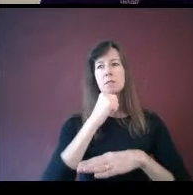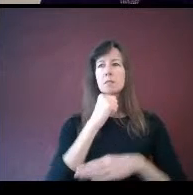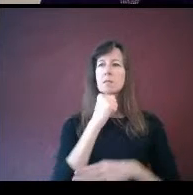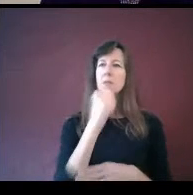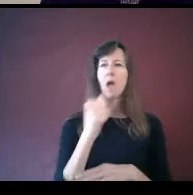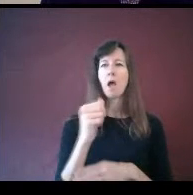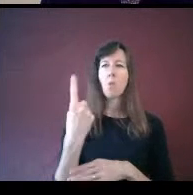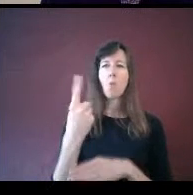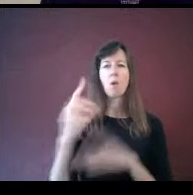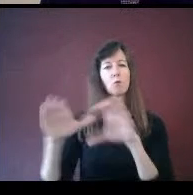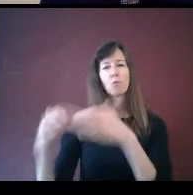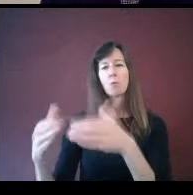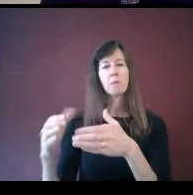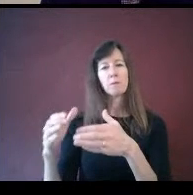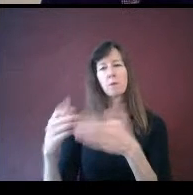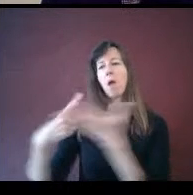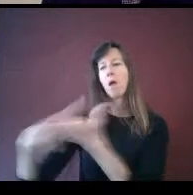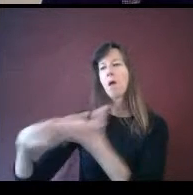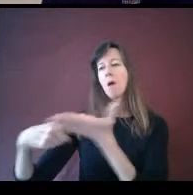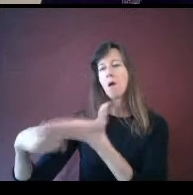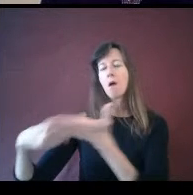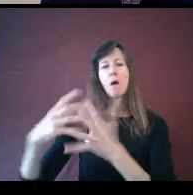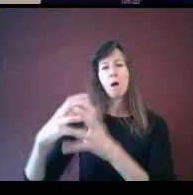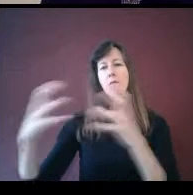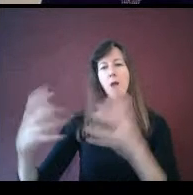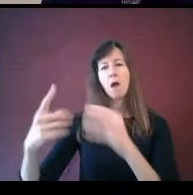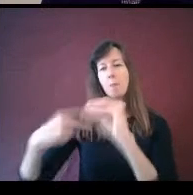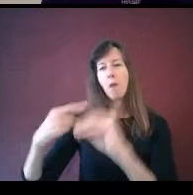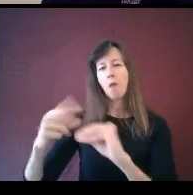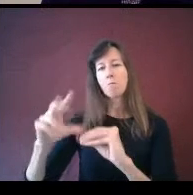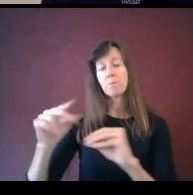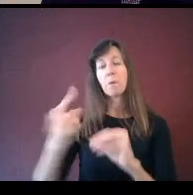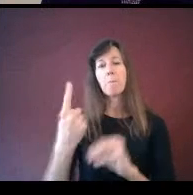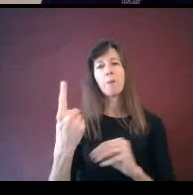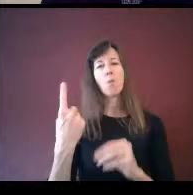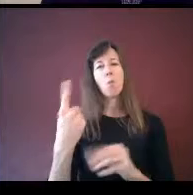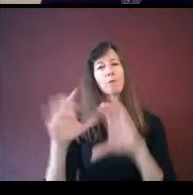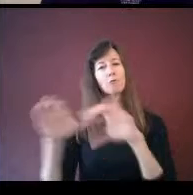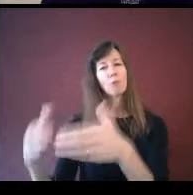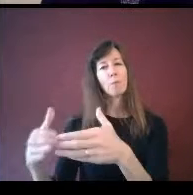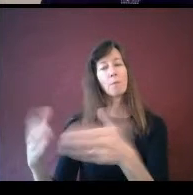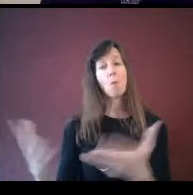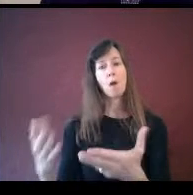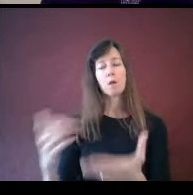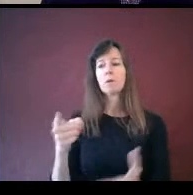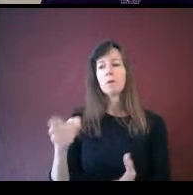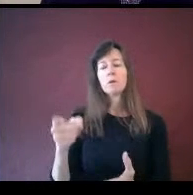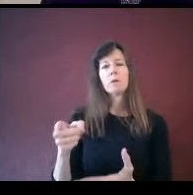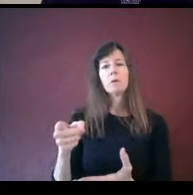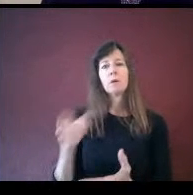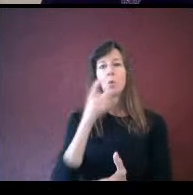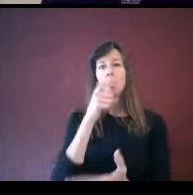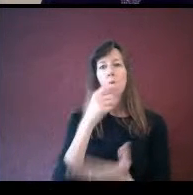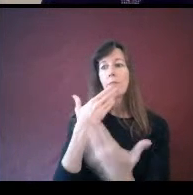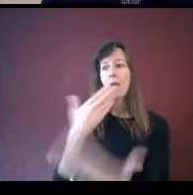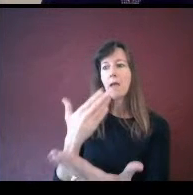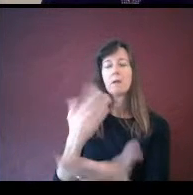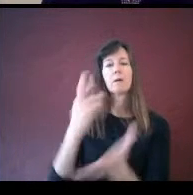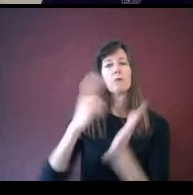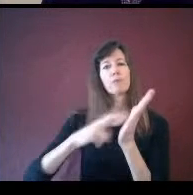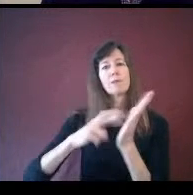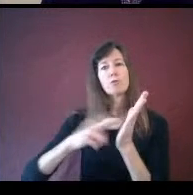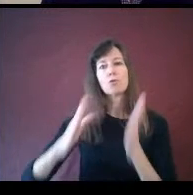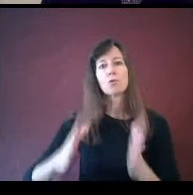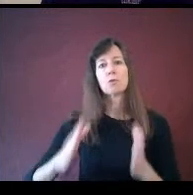Ulster County, but it's the group of researchers and scientists and health professionals who in this